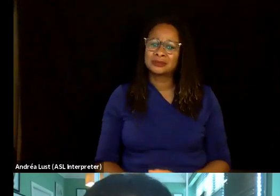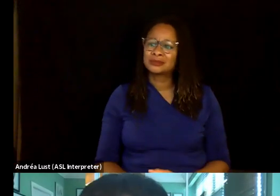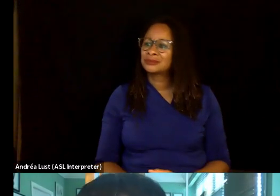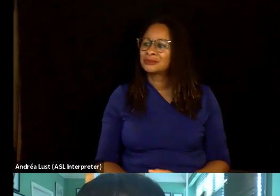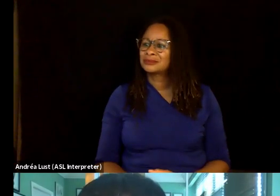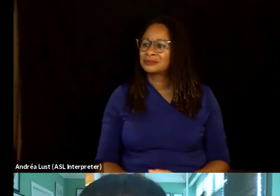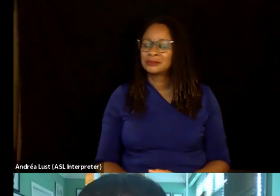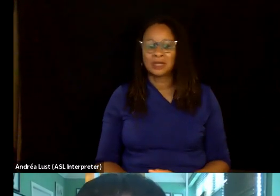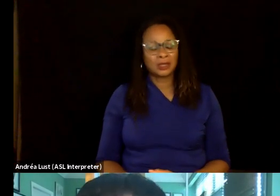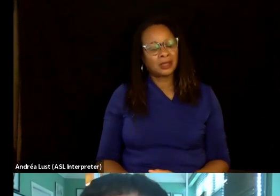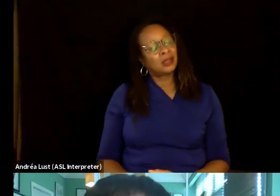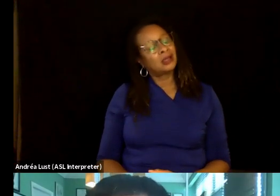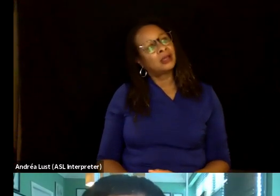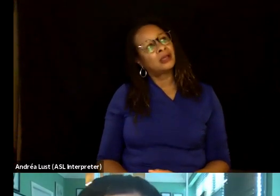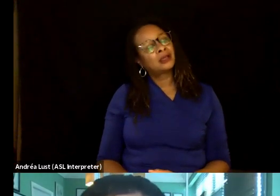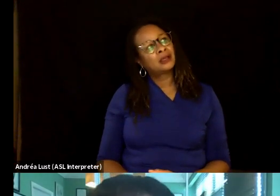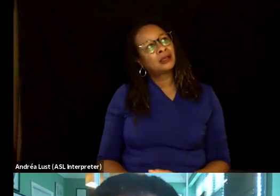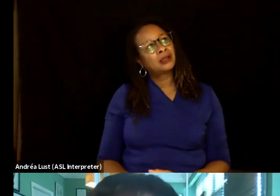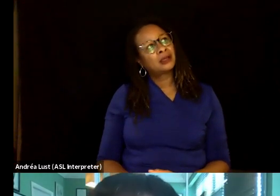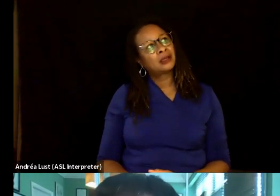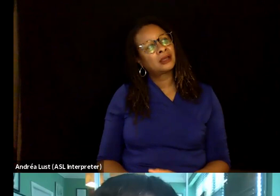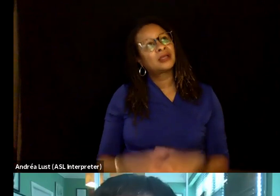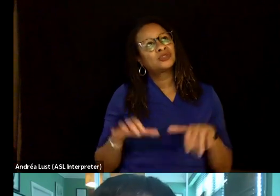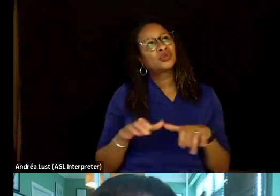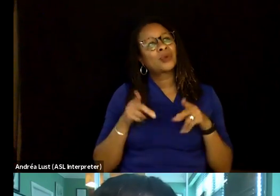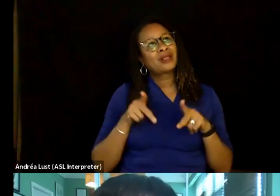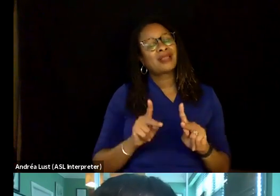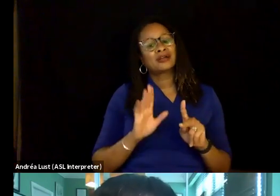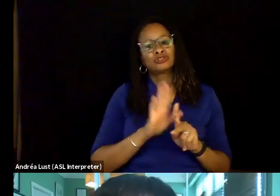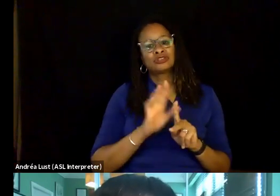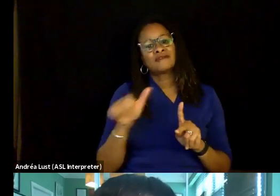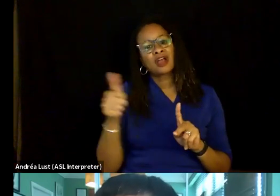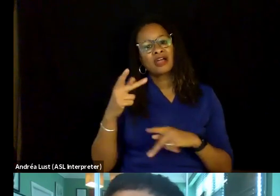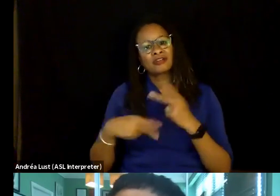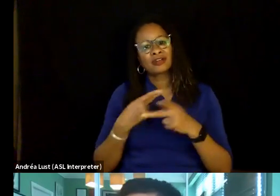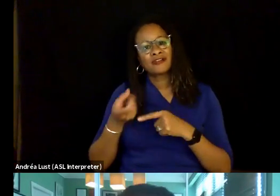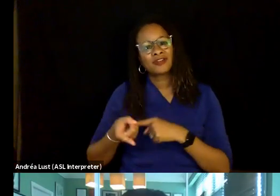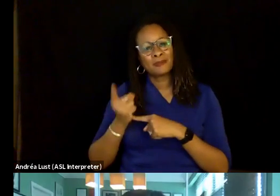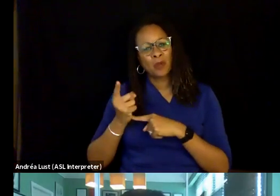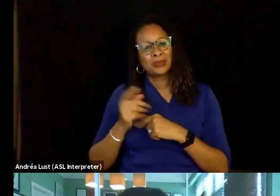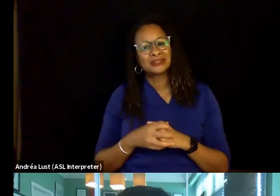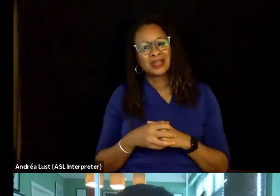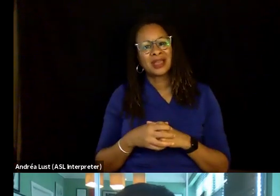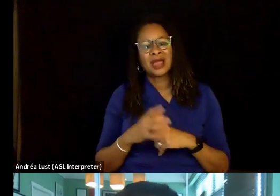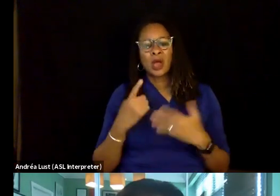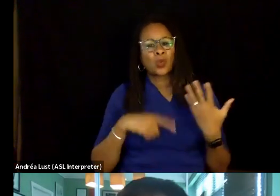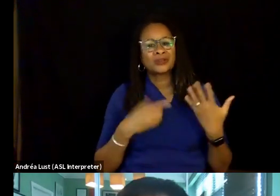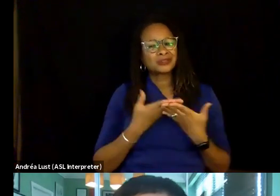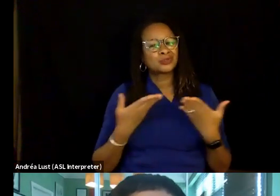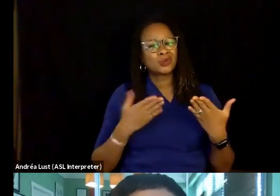Do you allow yourself for the other kind of moments and vulnerability, and what is the source of your strength?